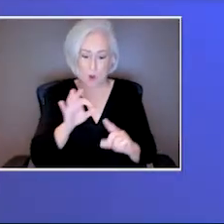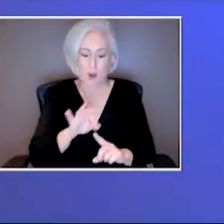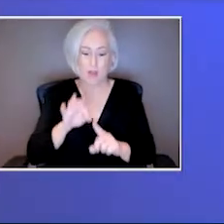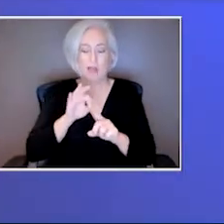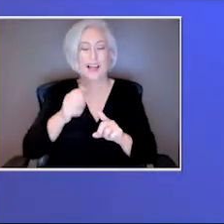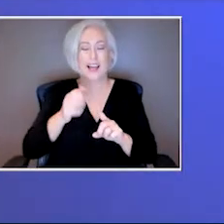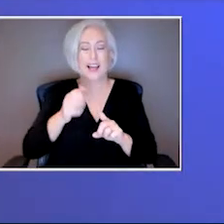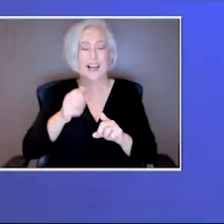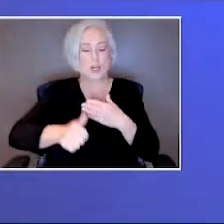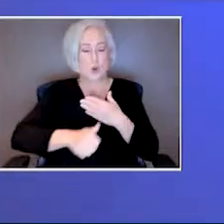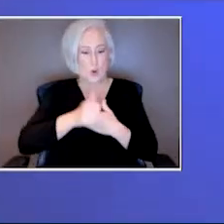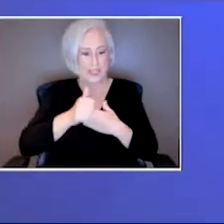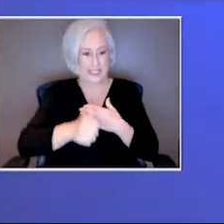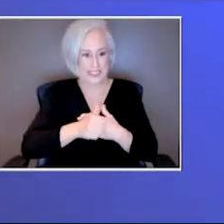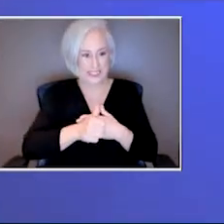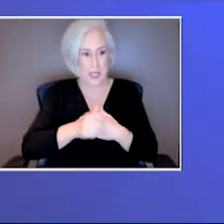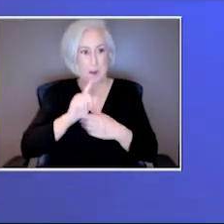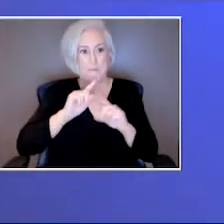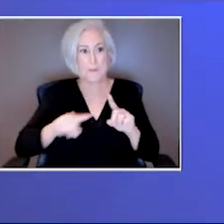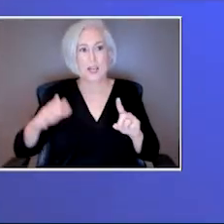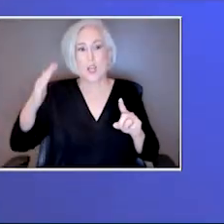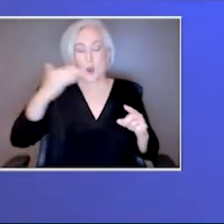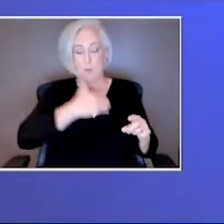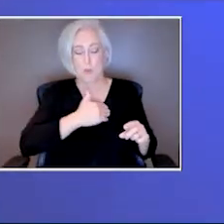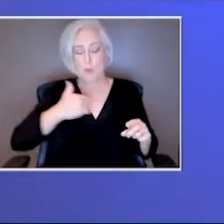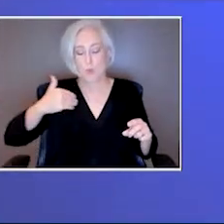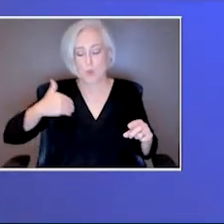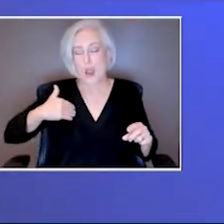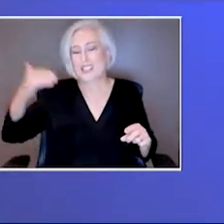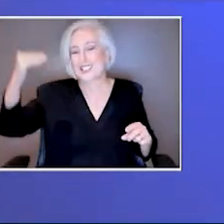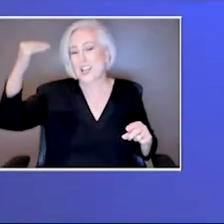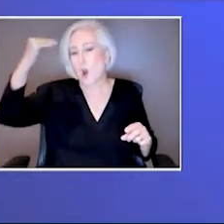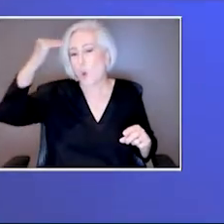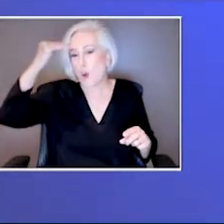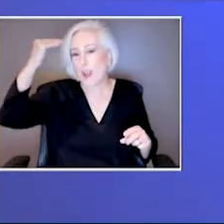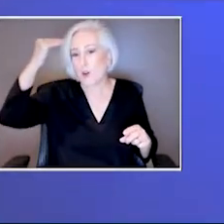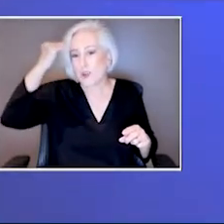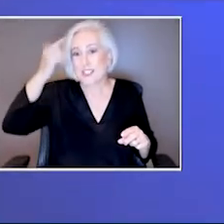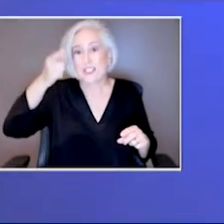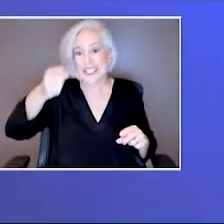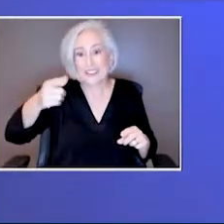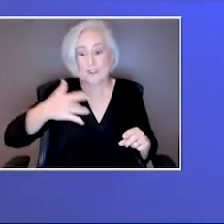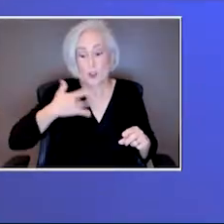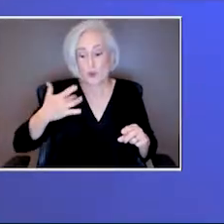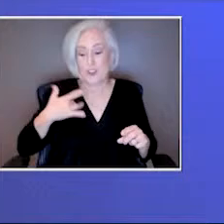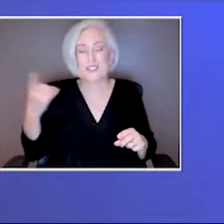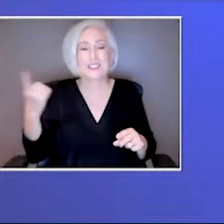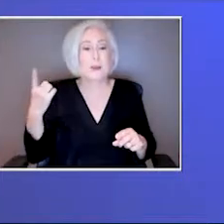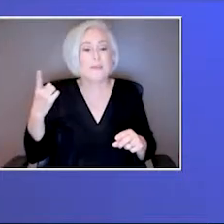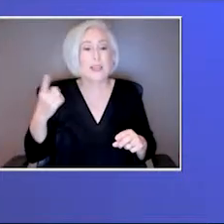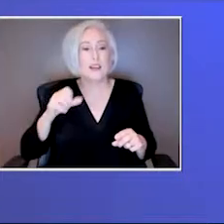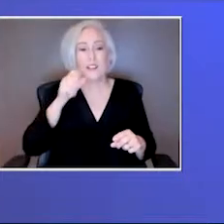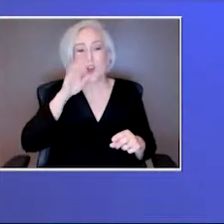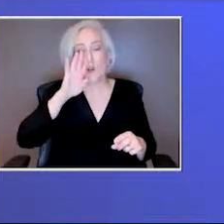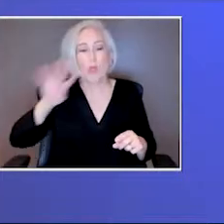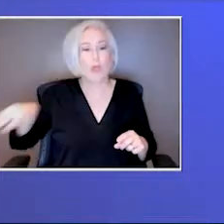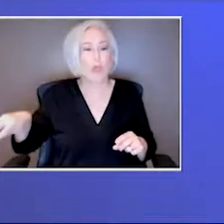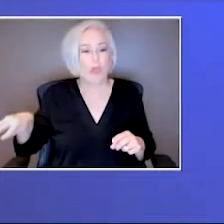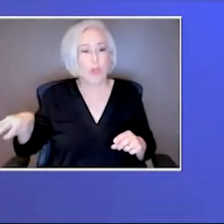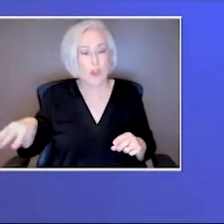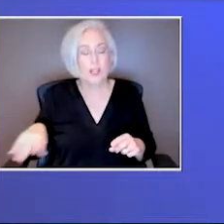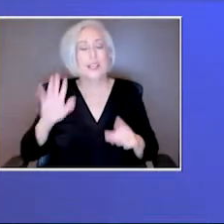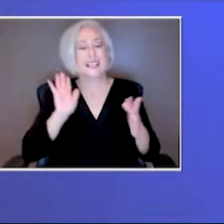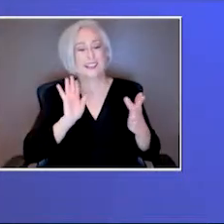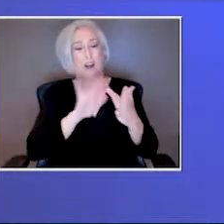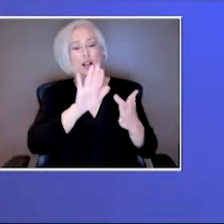breast awareness. I can't emphasize that enough, that if you feel something, don't blow it off. Reach out to one of your providers, your OB, your